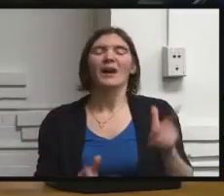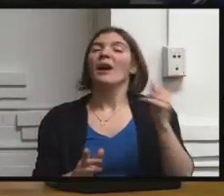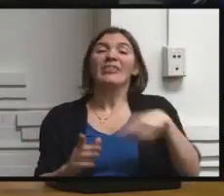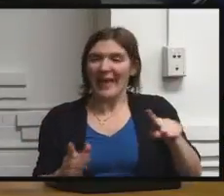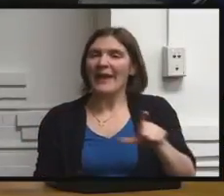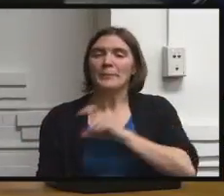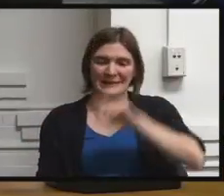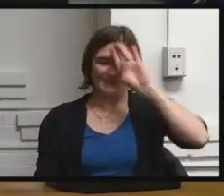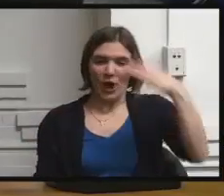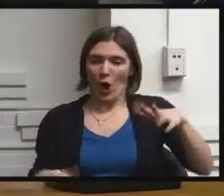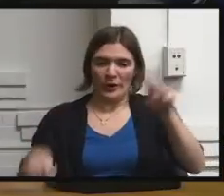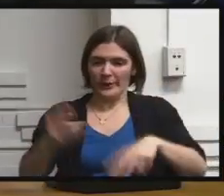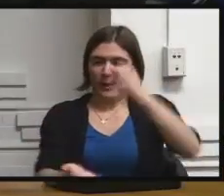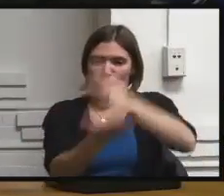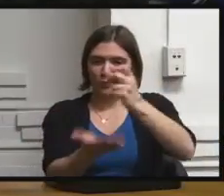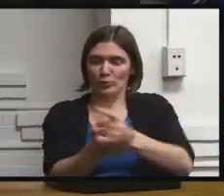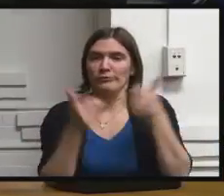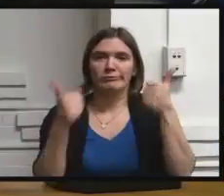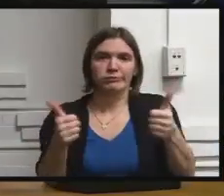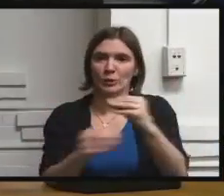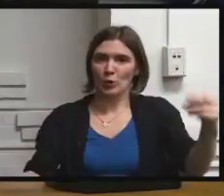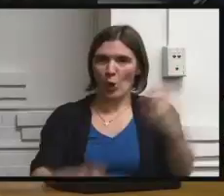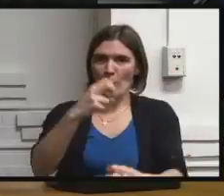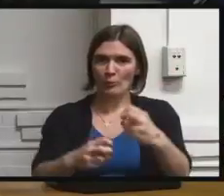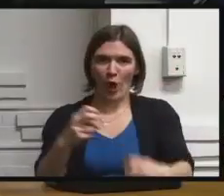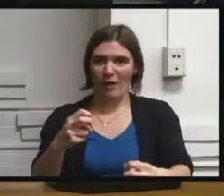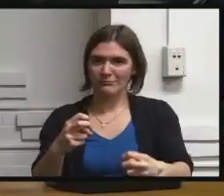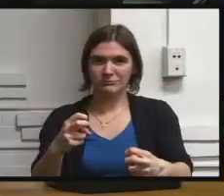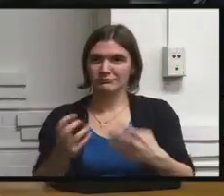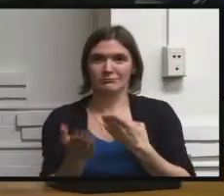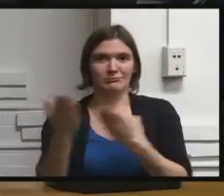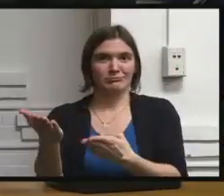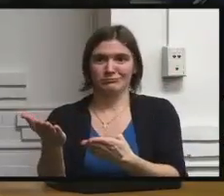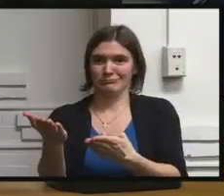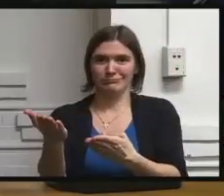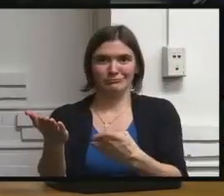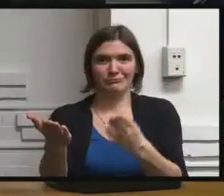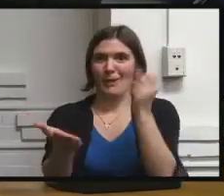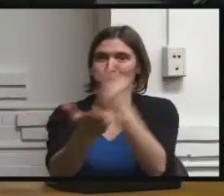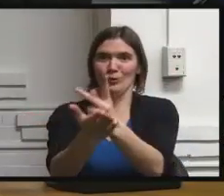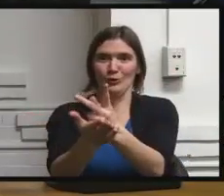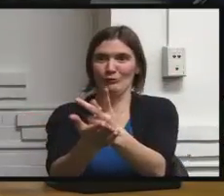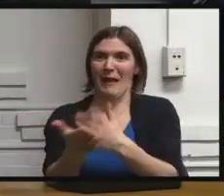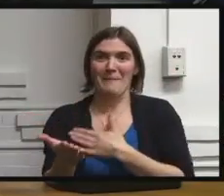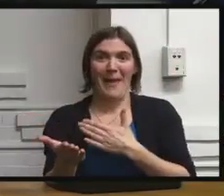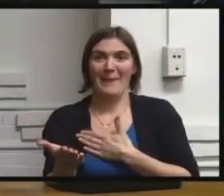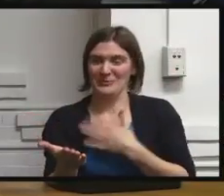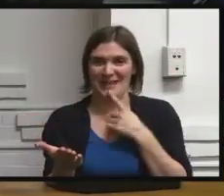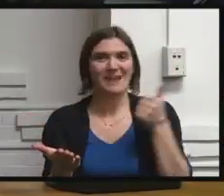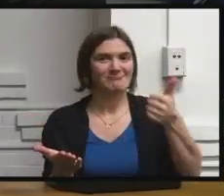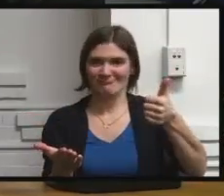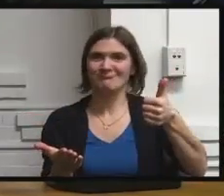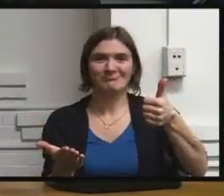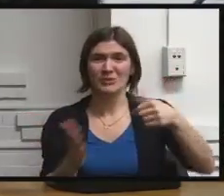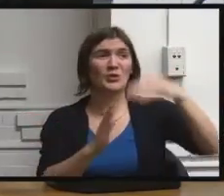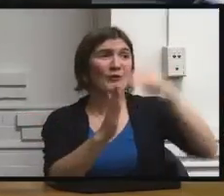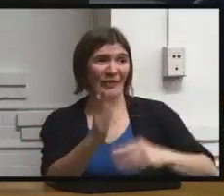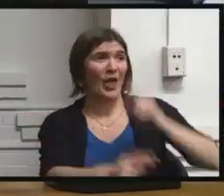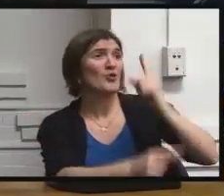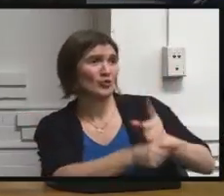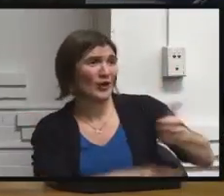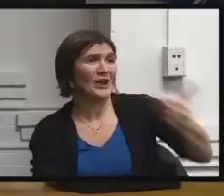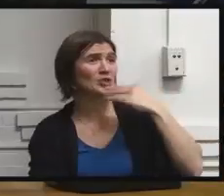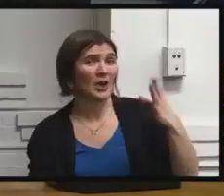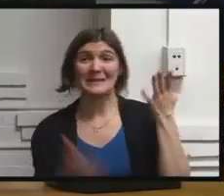need. We're ready to vote now. And it's been approved. So I'm happy to report that you filled the form out